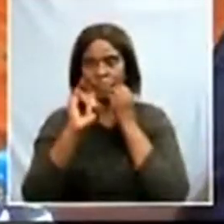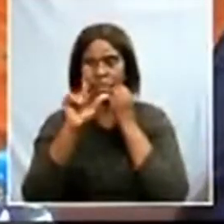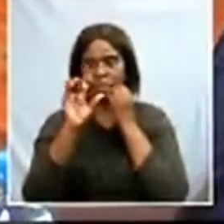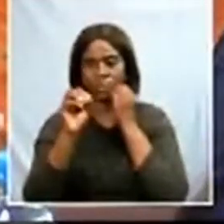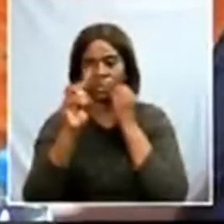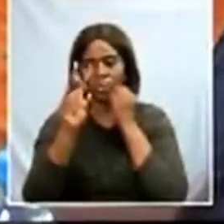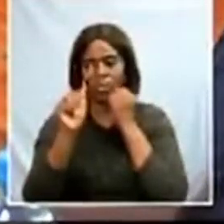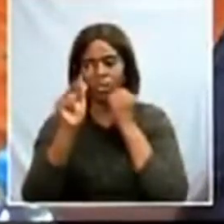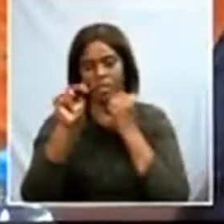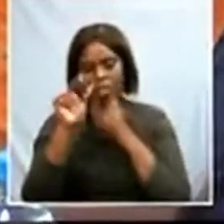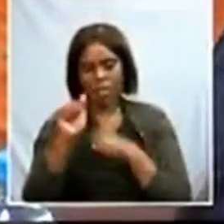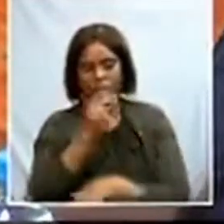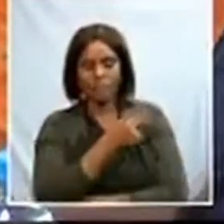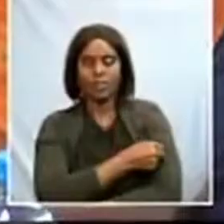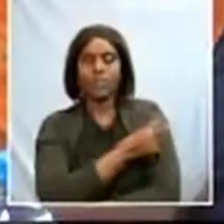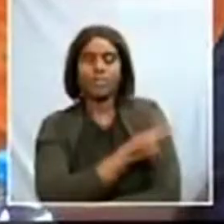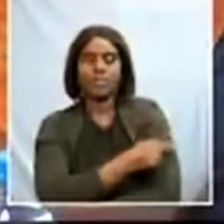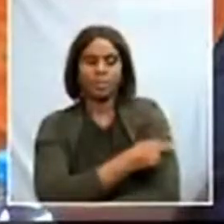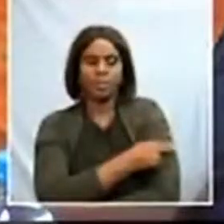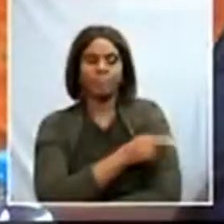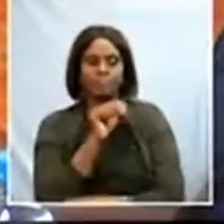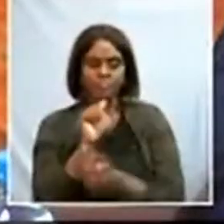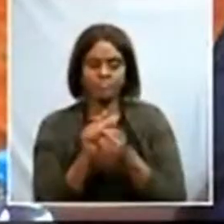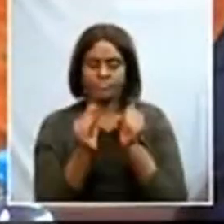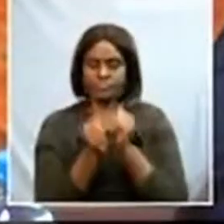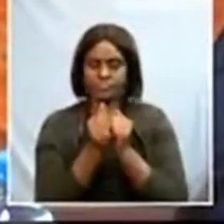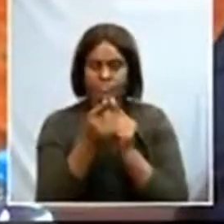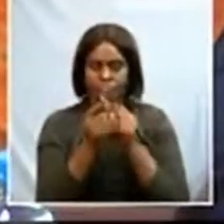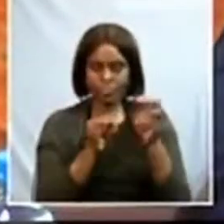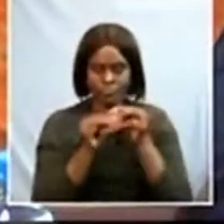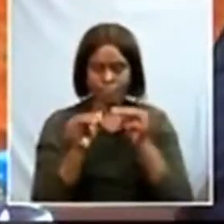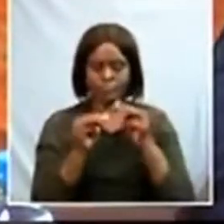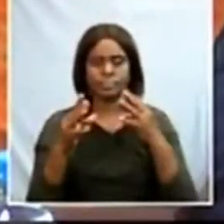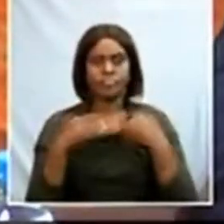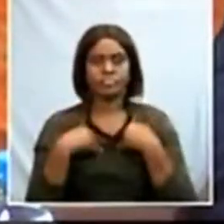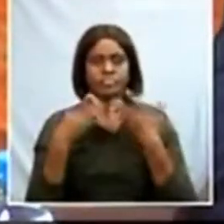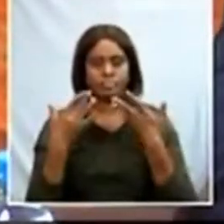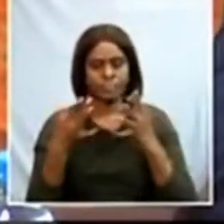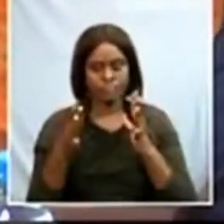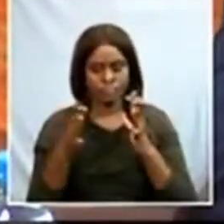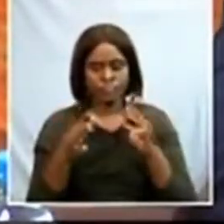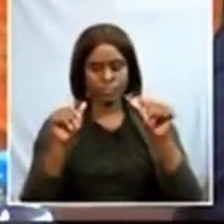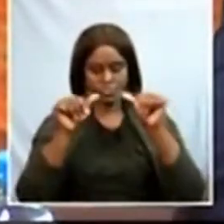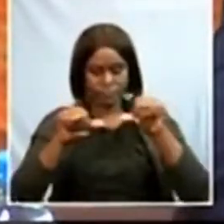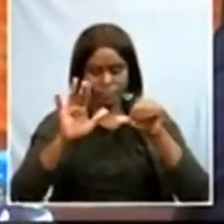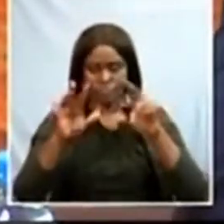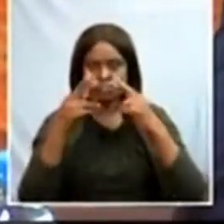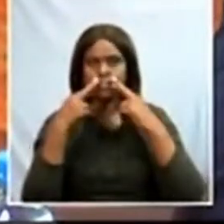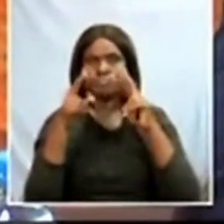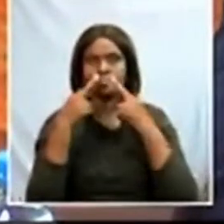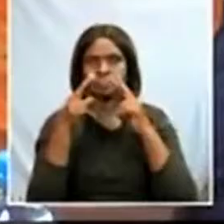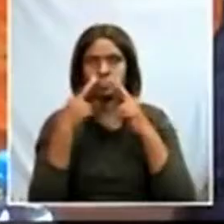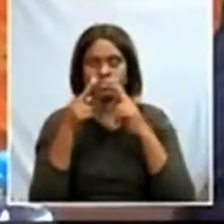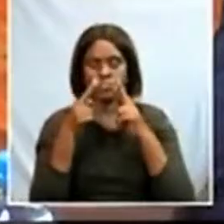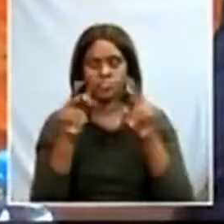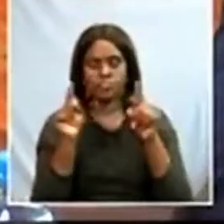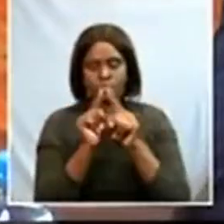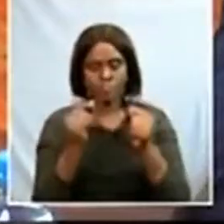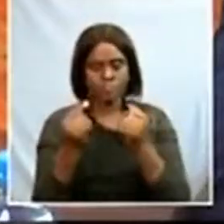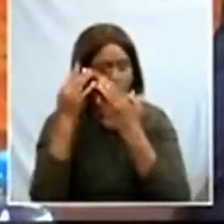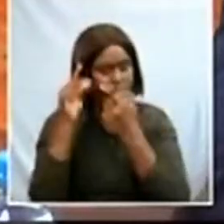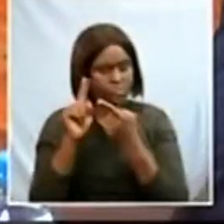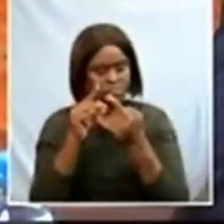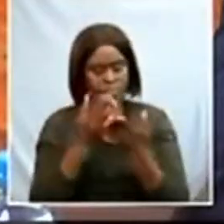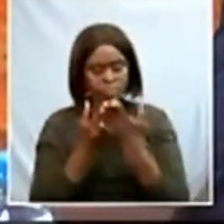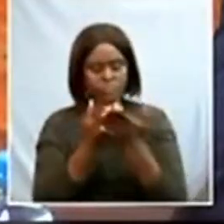Rural Health Center. Cause of query, management acknowledges the auditor's findings and wish to submit